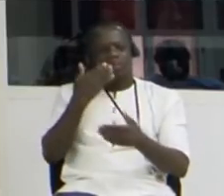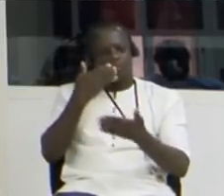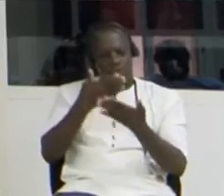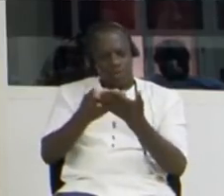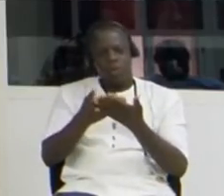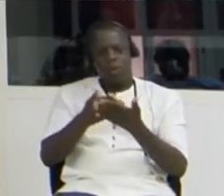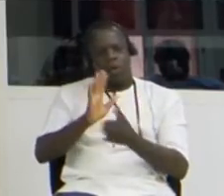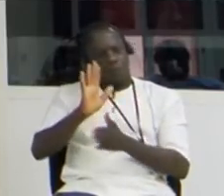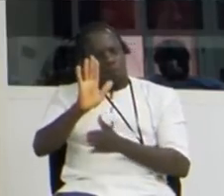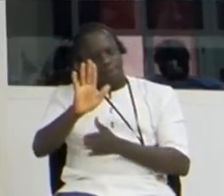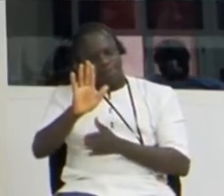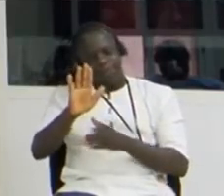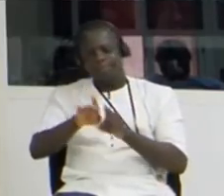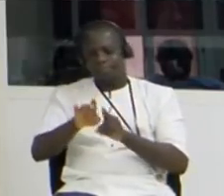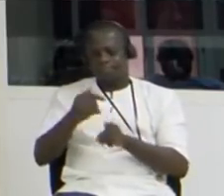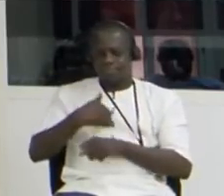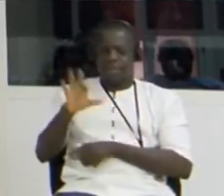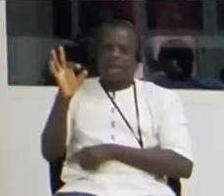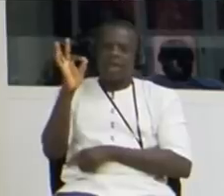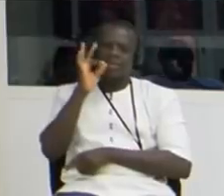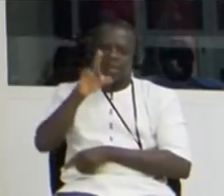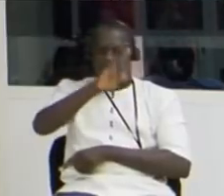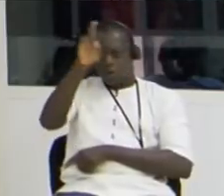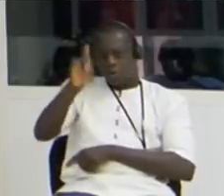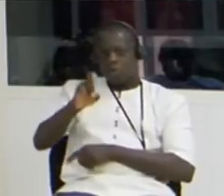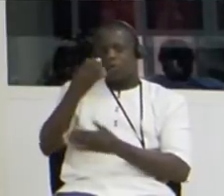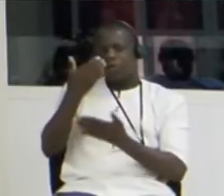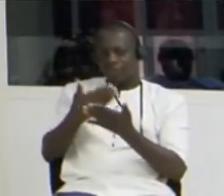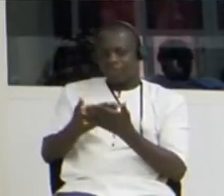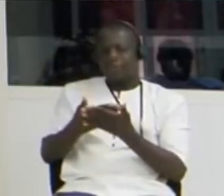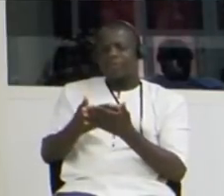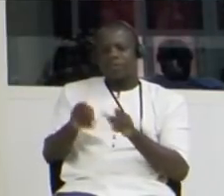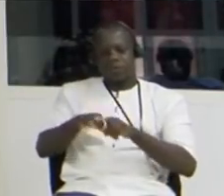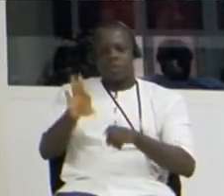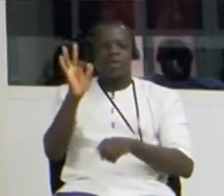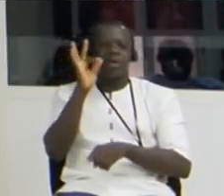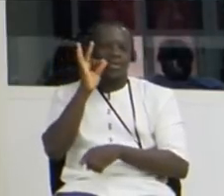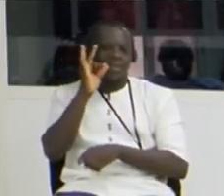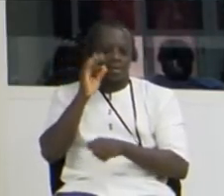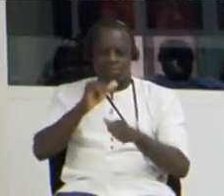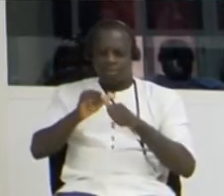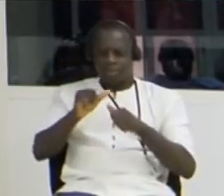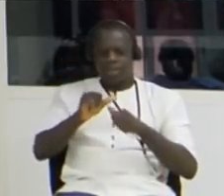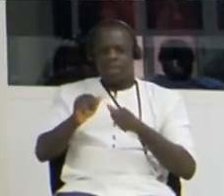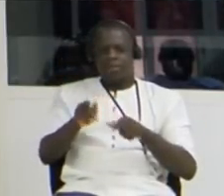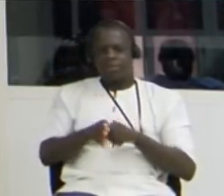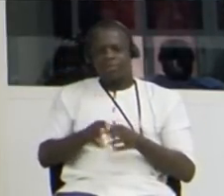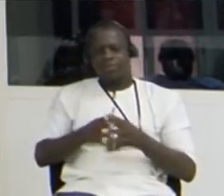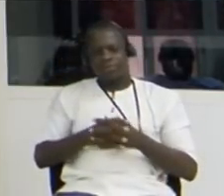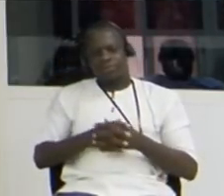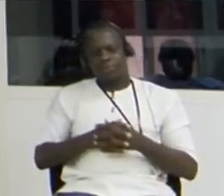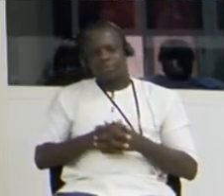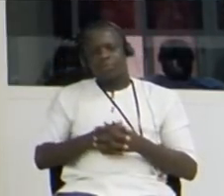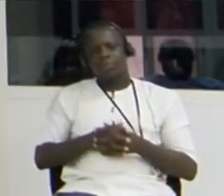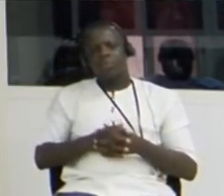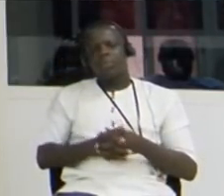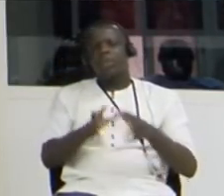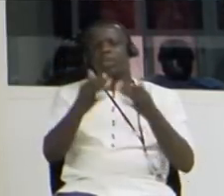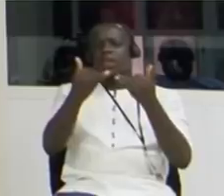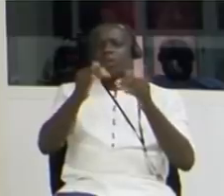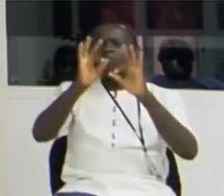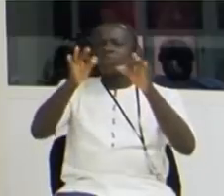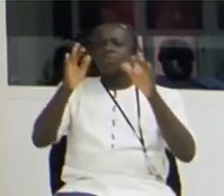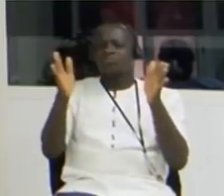and perhaps wait about 3 seconds before you respond. Kindly give me a brief summary of your educational